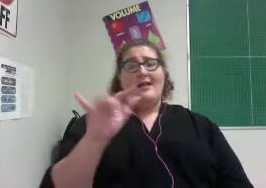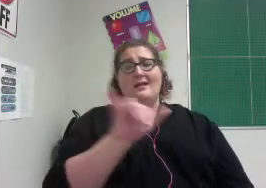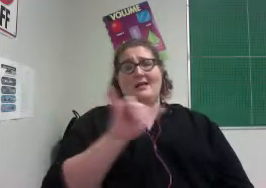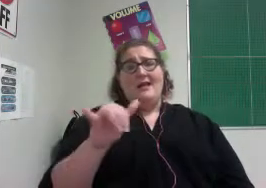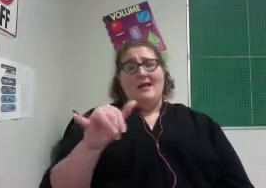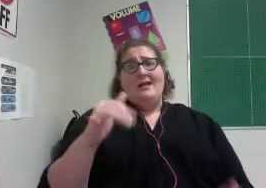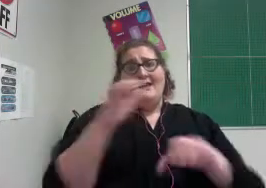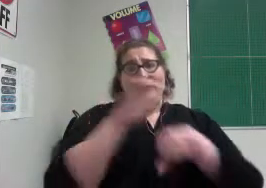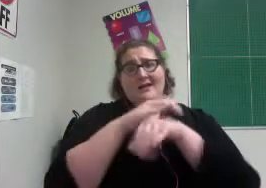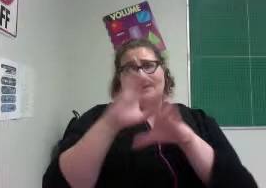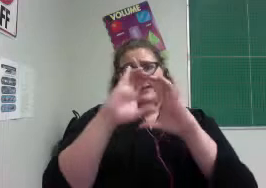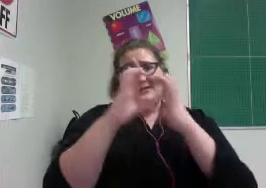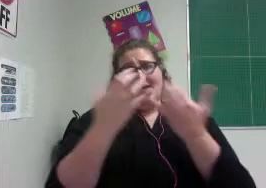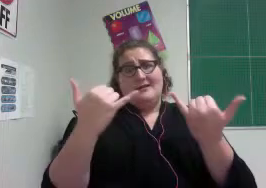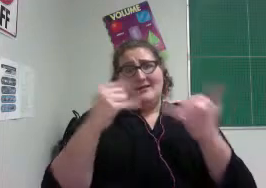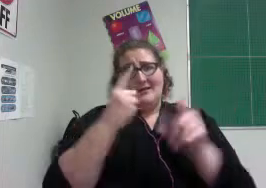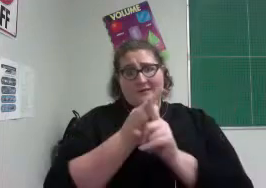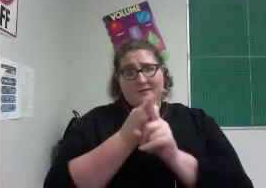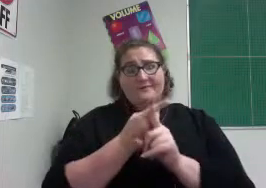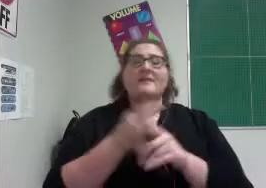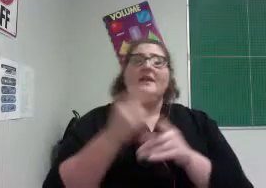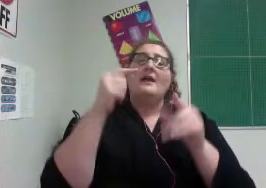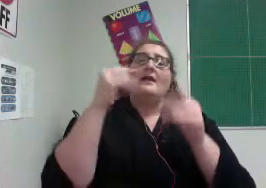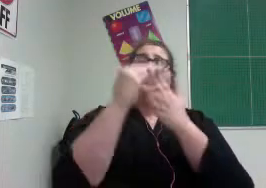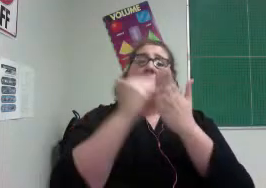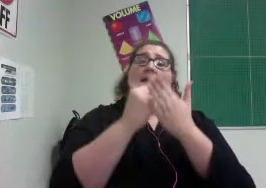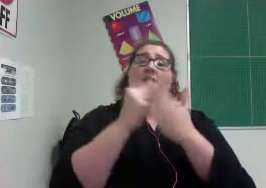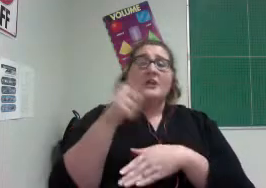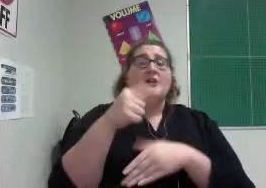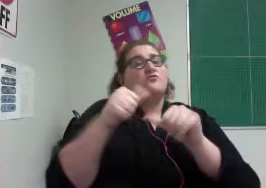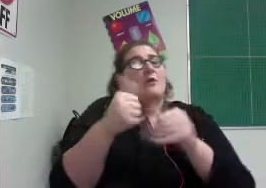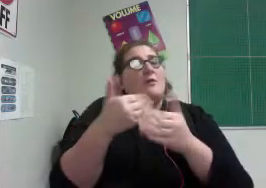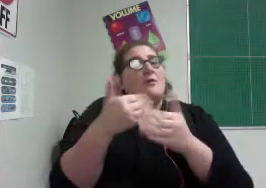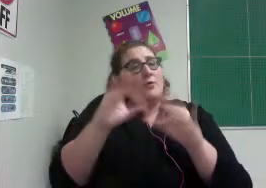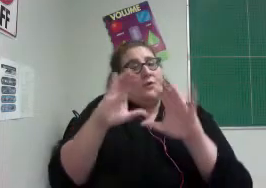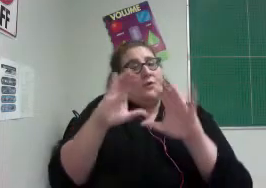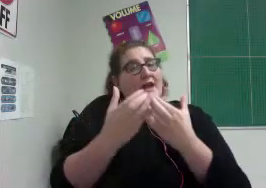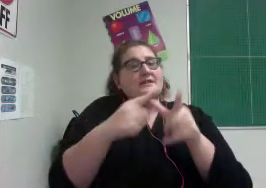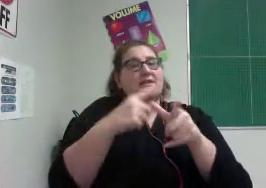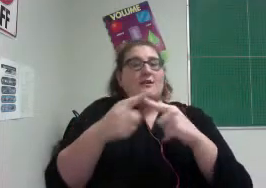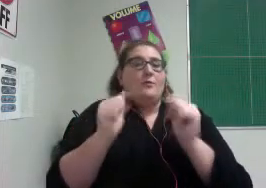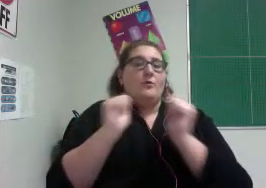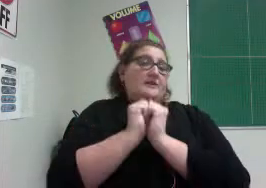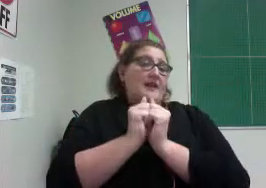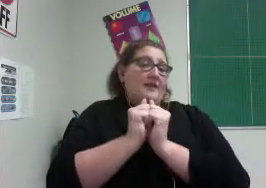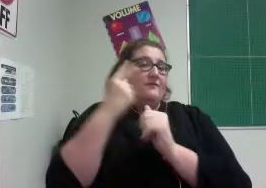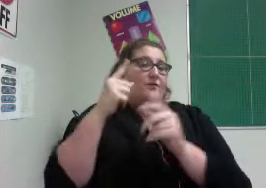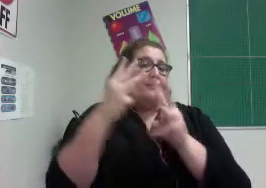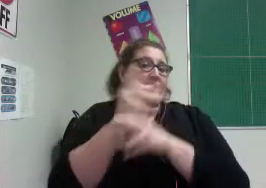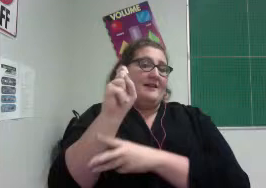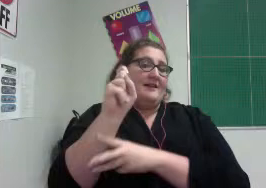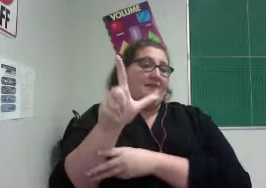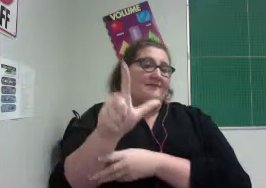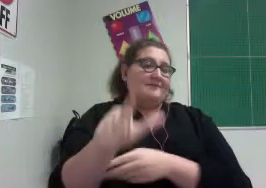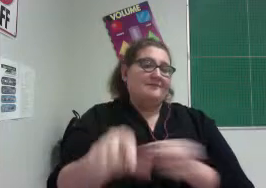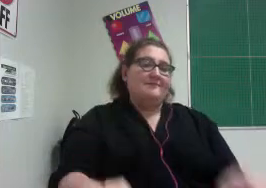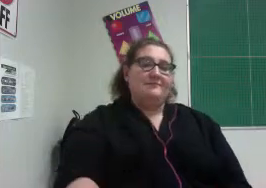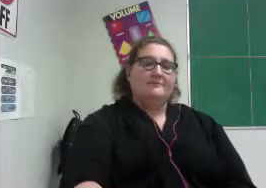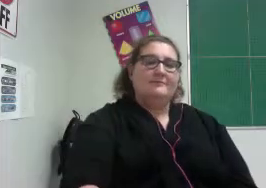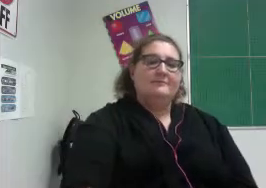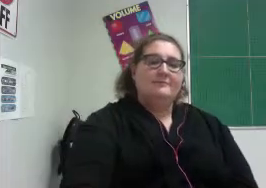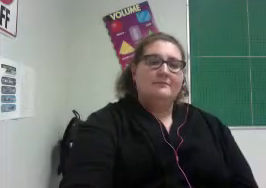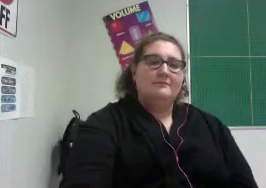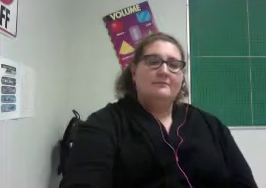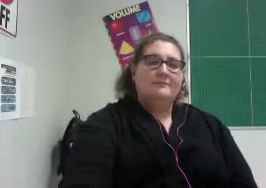Feels a lot like an English class today, doesn't it? Okay, lesson check. Make sure you try these before you come to class, and then we'll go over them together to make sure you're ready to start your Math Excel.